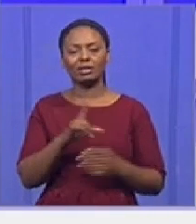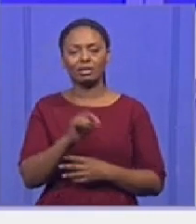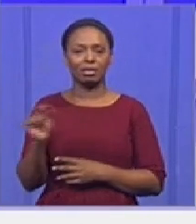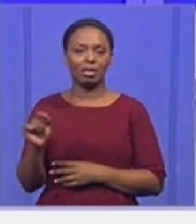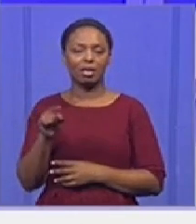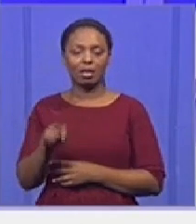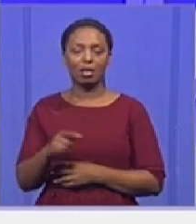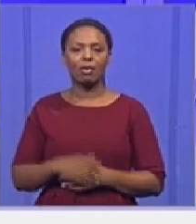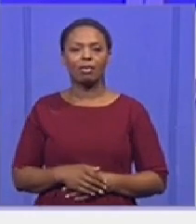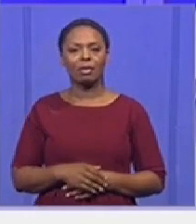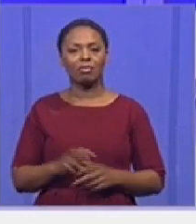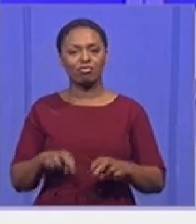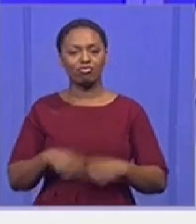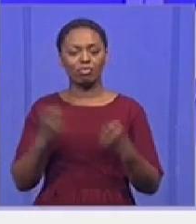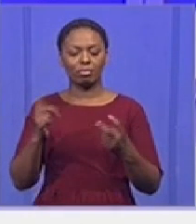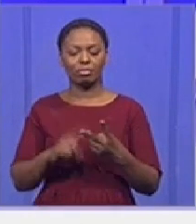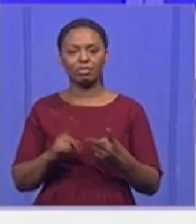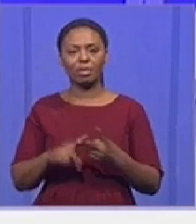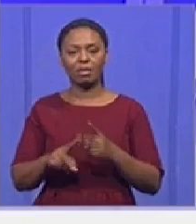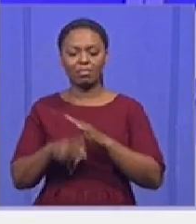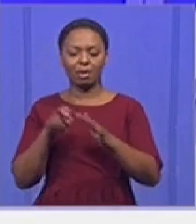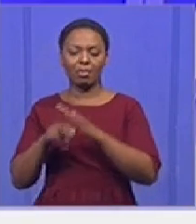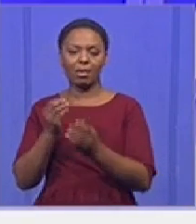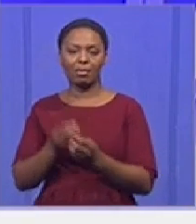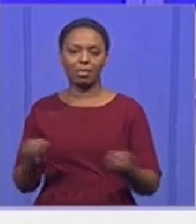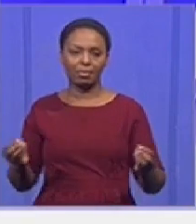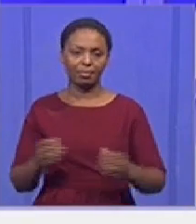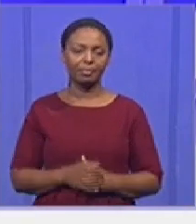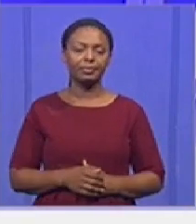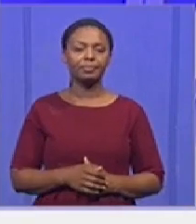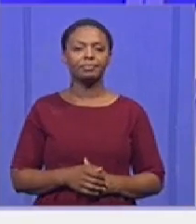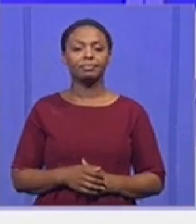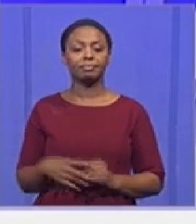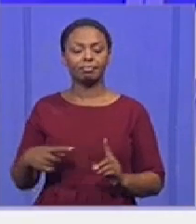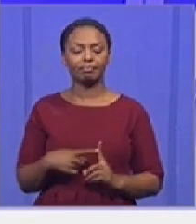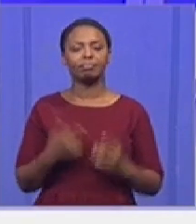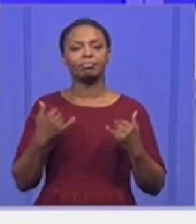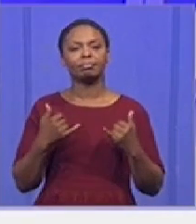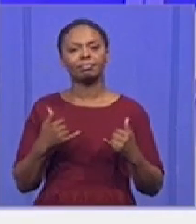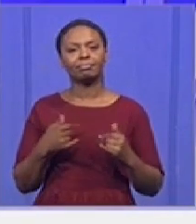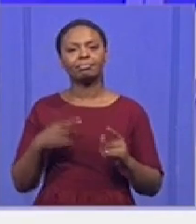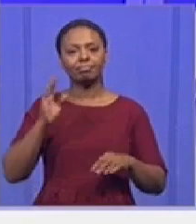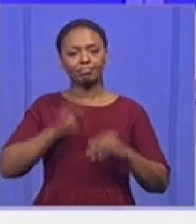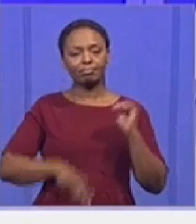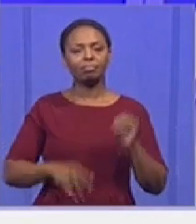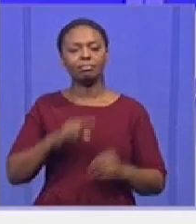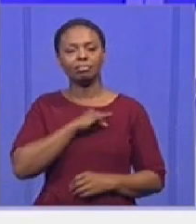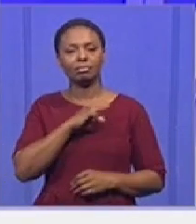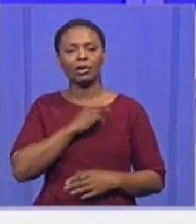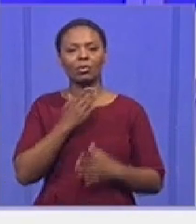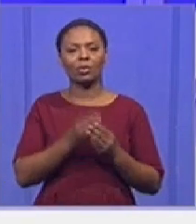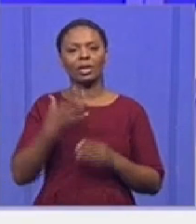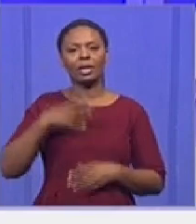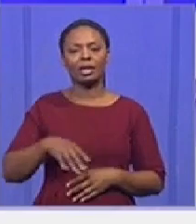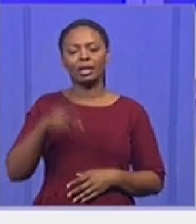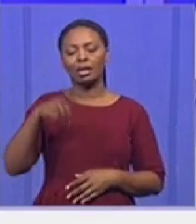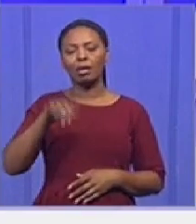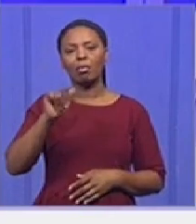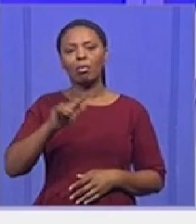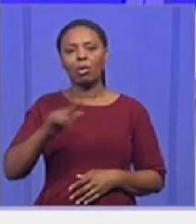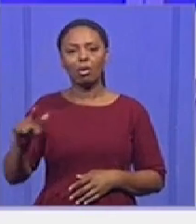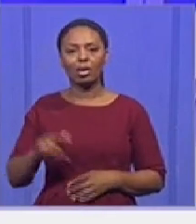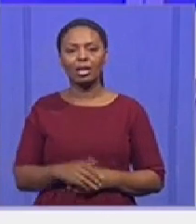tse di akaretsang petelelo le go gweba ka batho. Ackerman o latofaditswe le mmelaelwa nae moatlhodi Paul